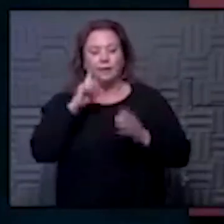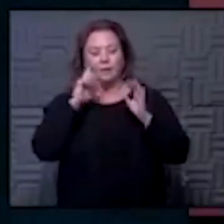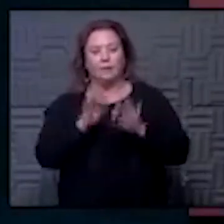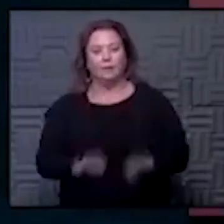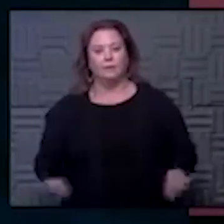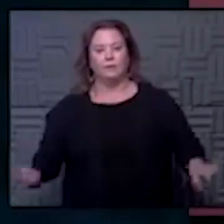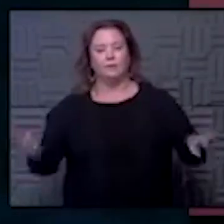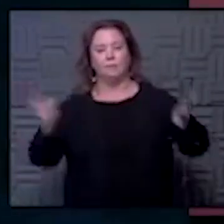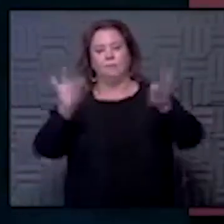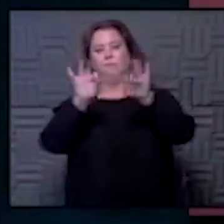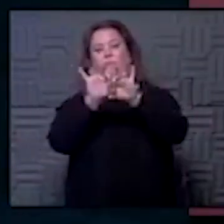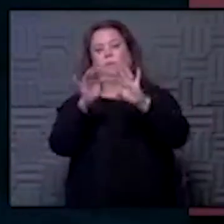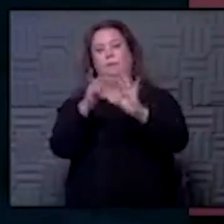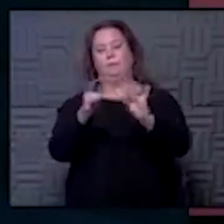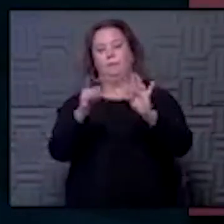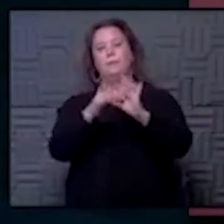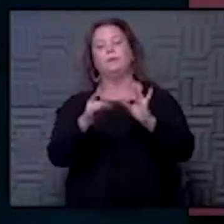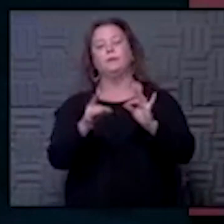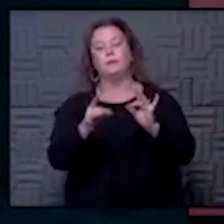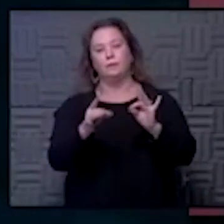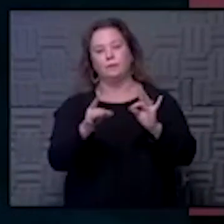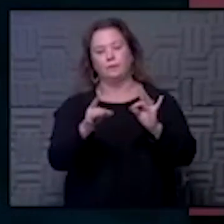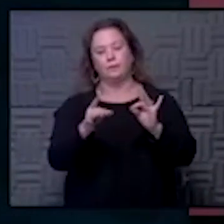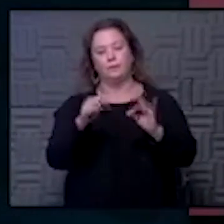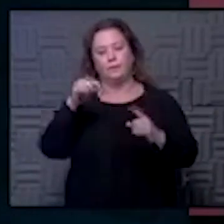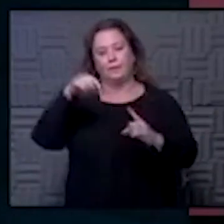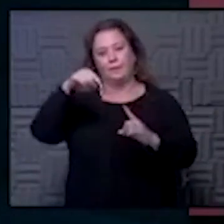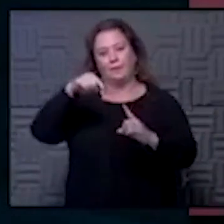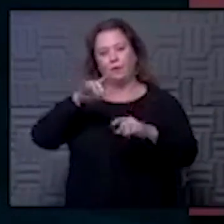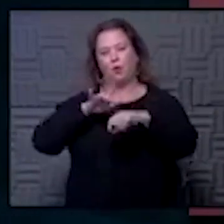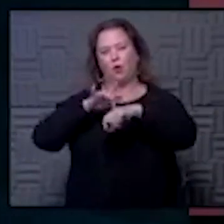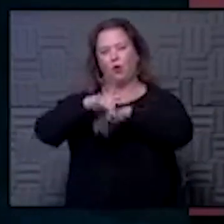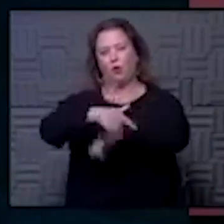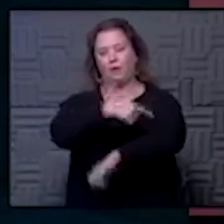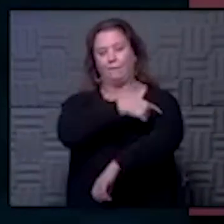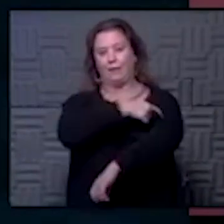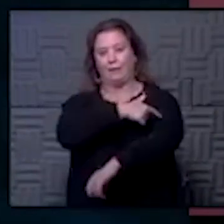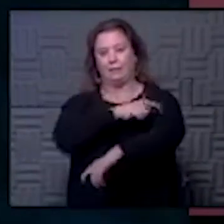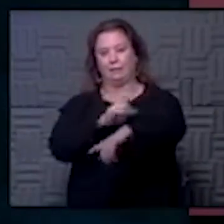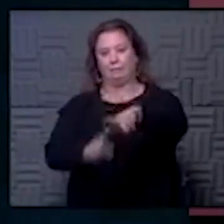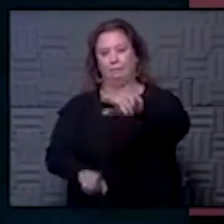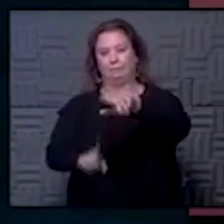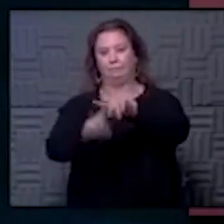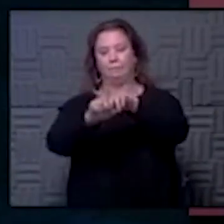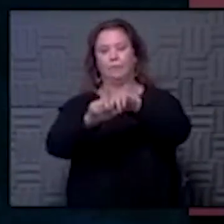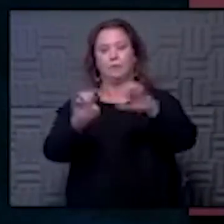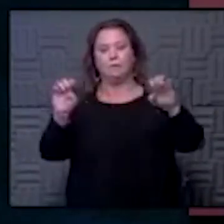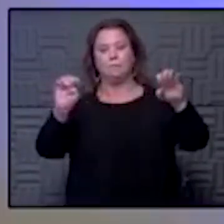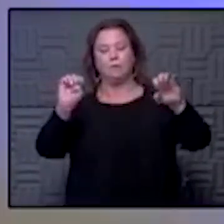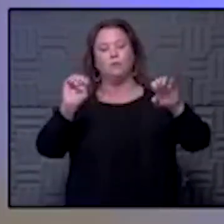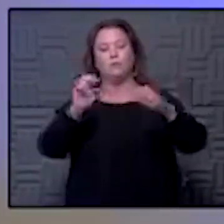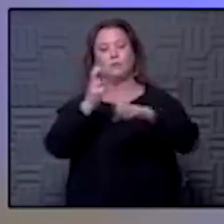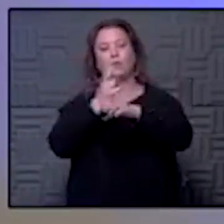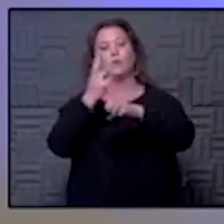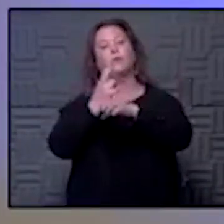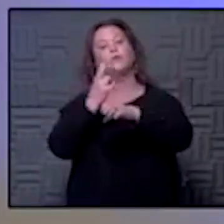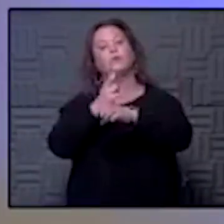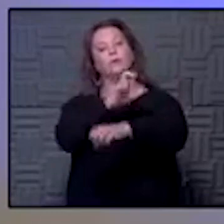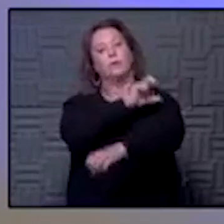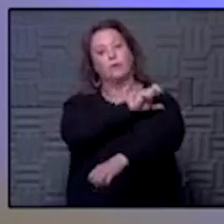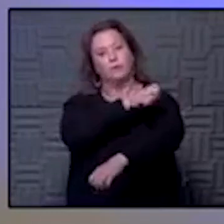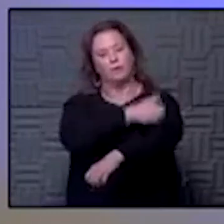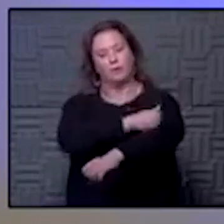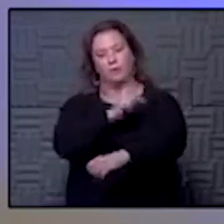to mention that even as these early vaccines get emergency use authorization, they're going to be